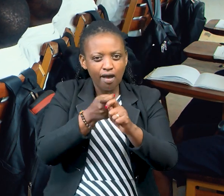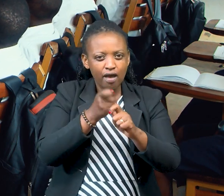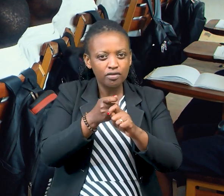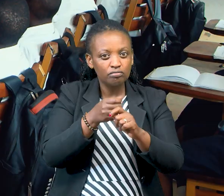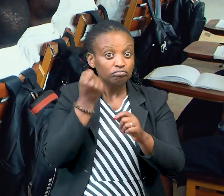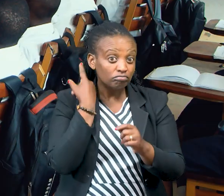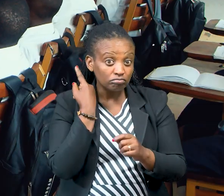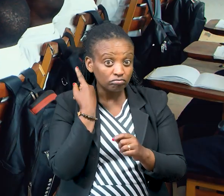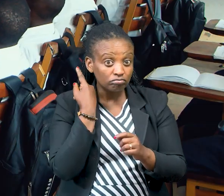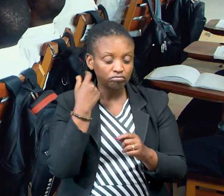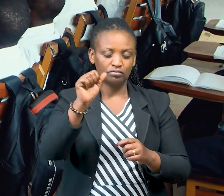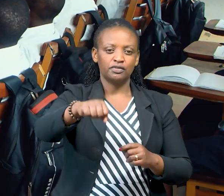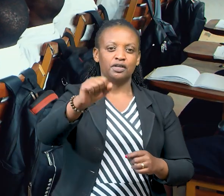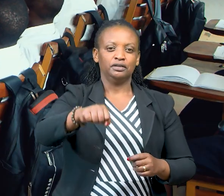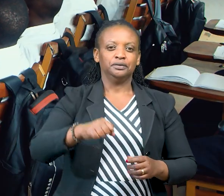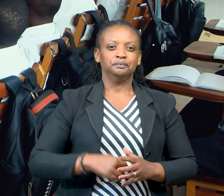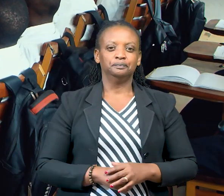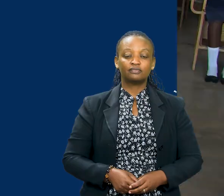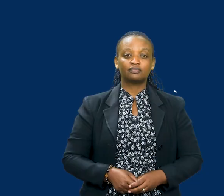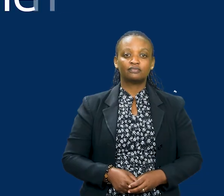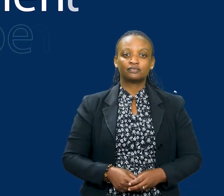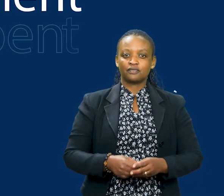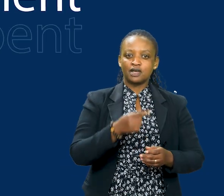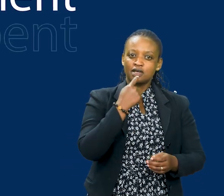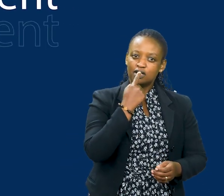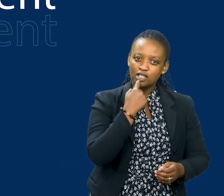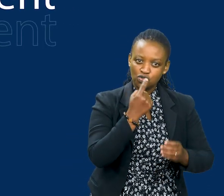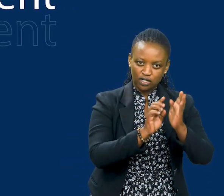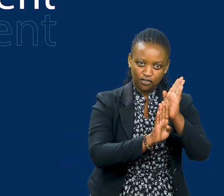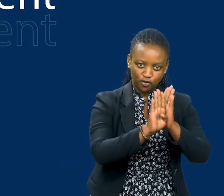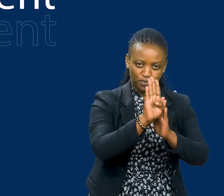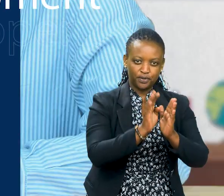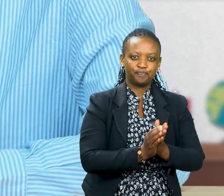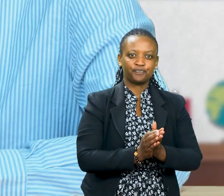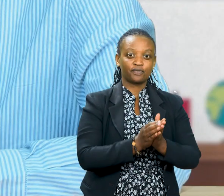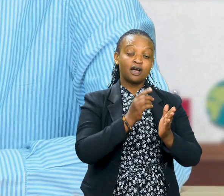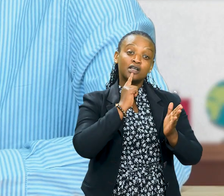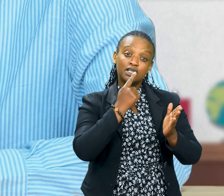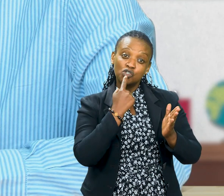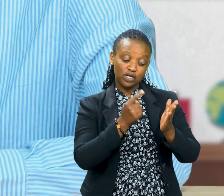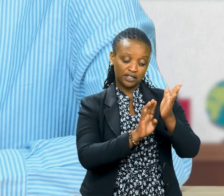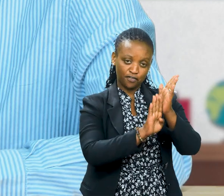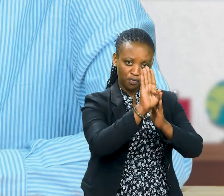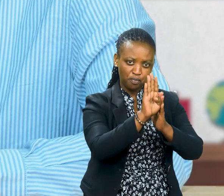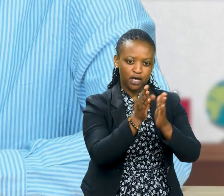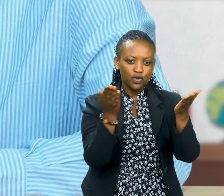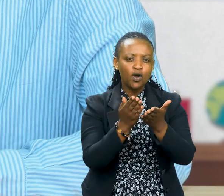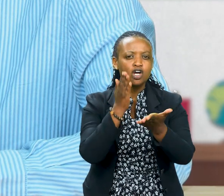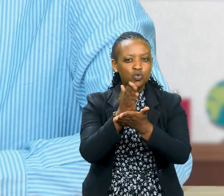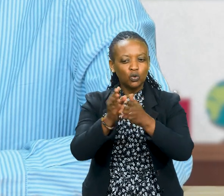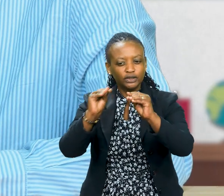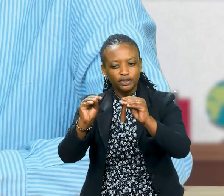an egg. Are we together? Lesson development. In the lesson development, this is where the